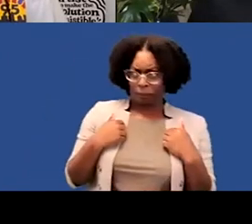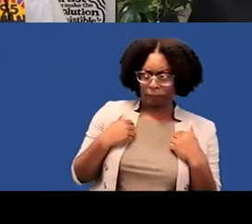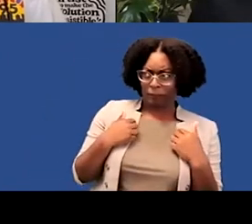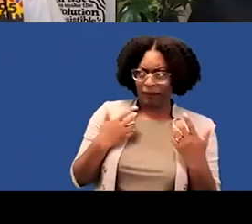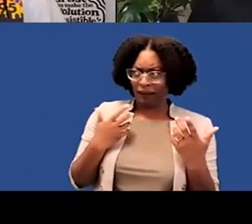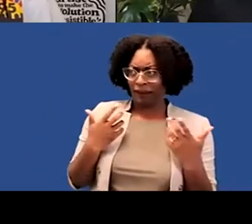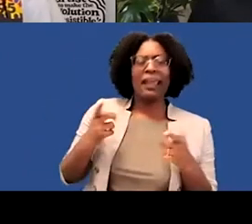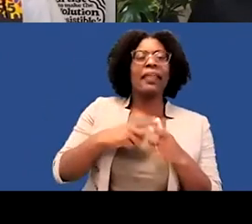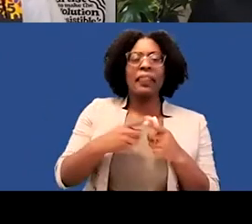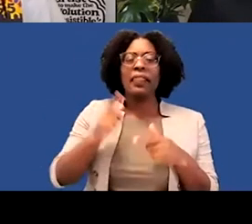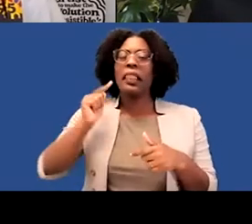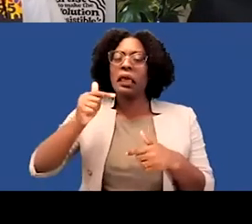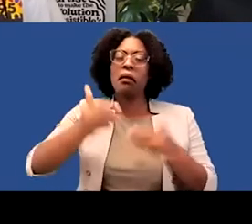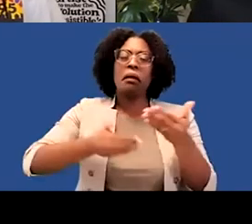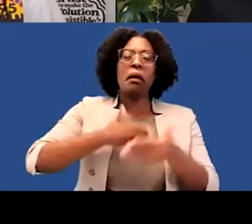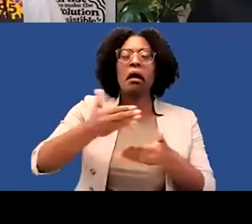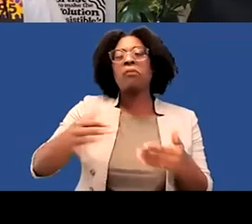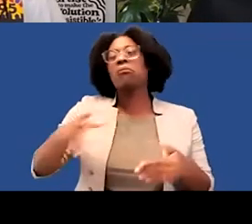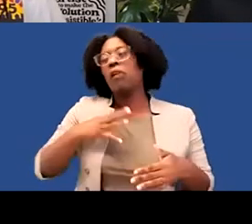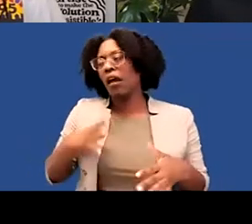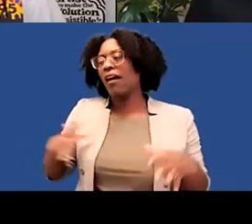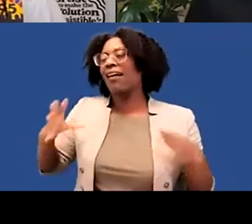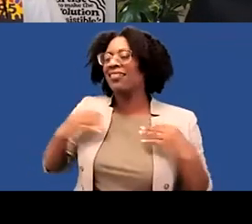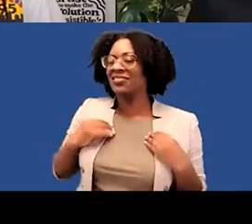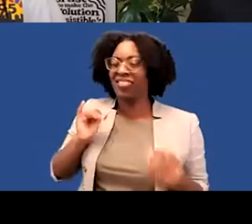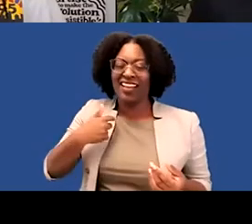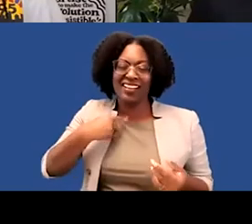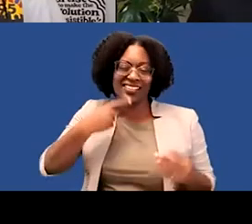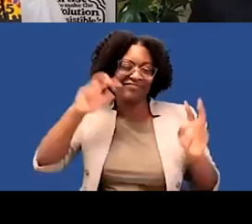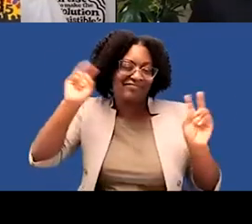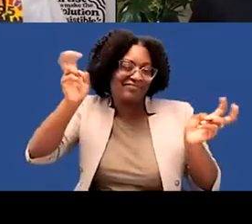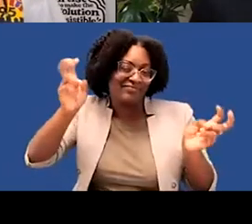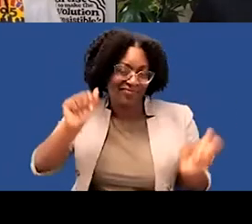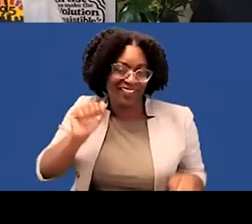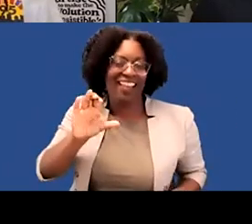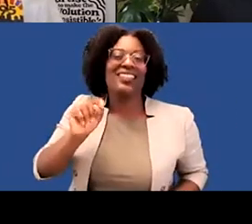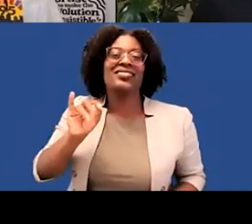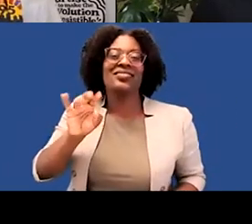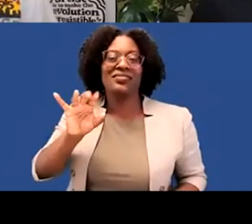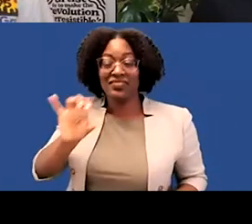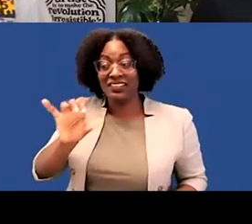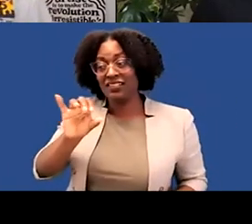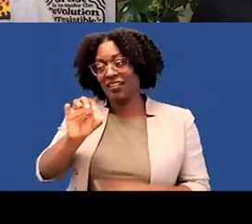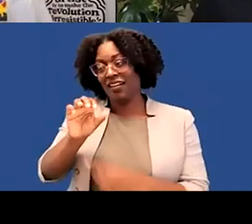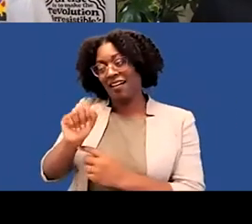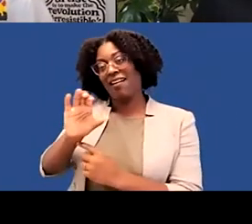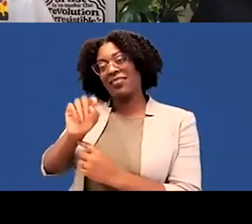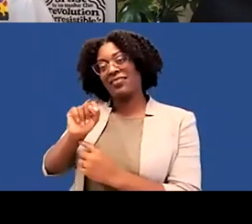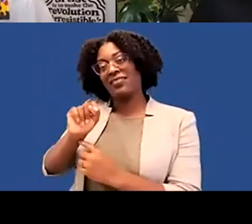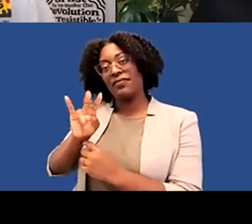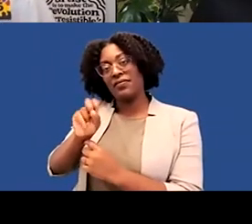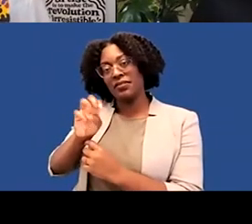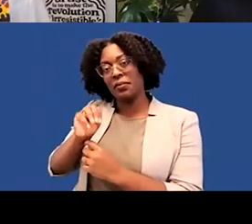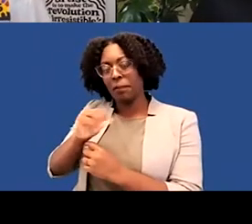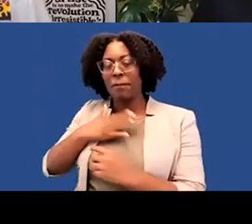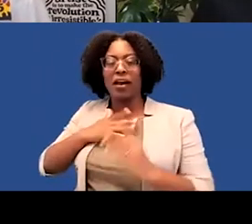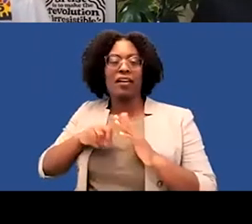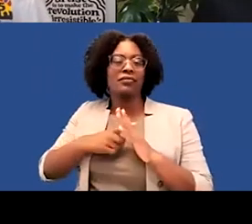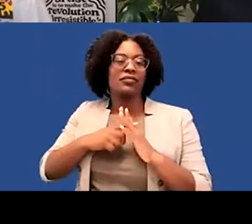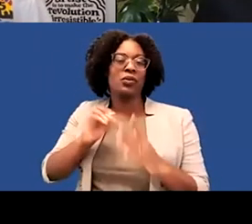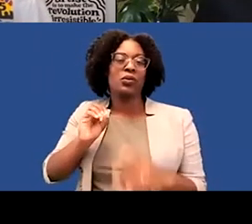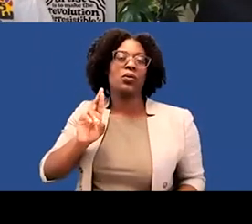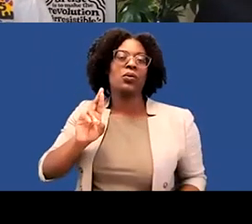And when I started doing my work and speaking up about my experience as a Black trans woman